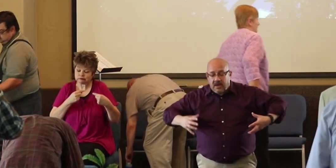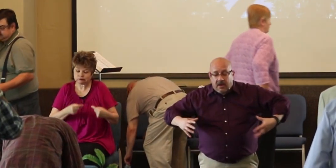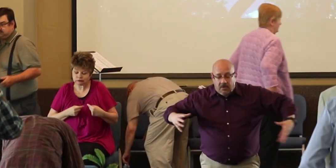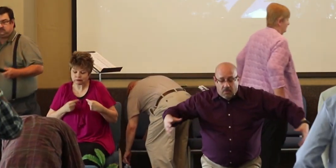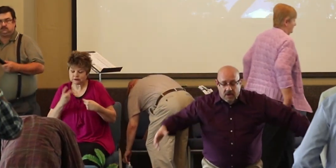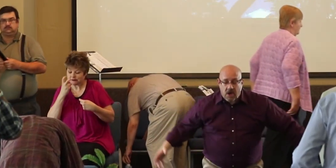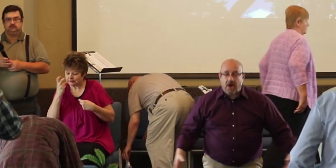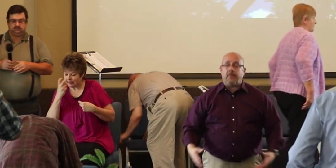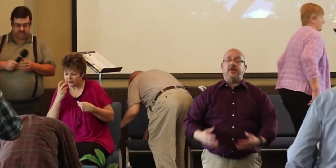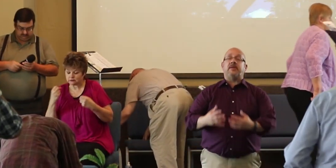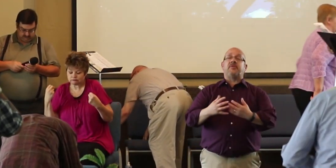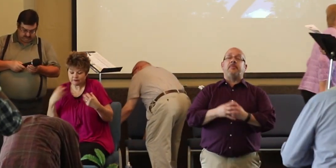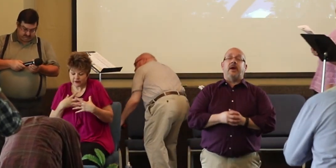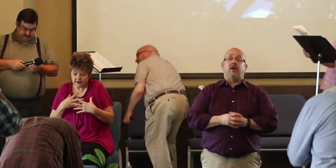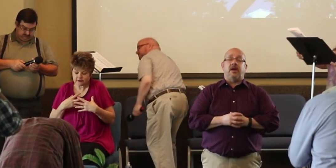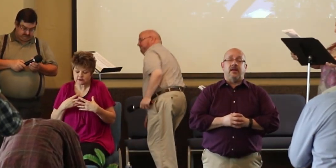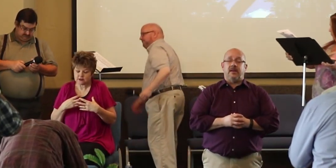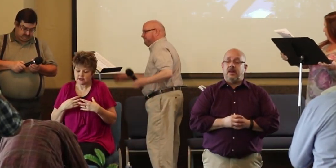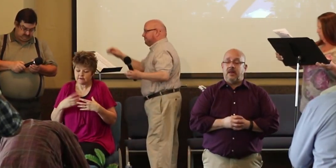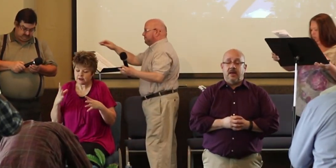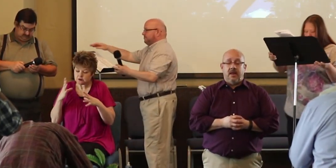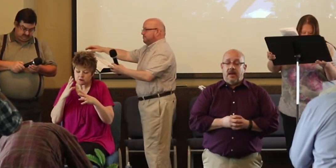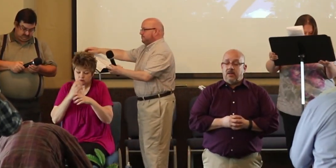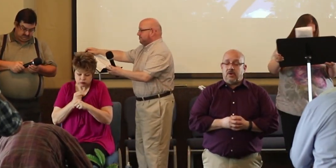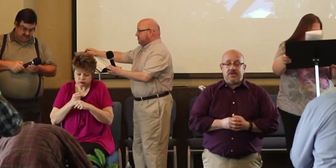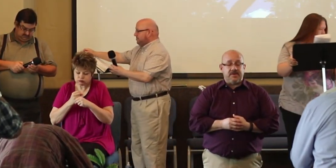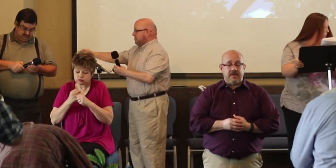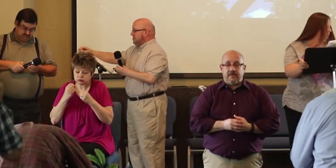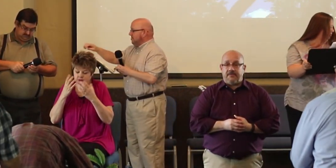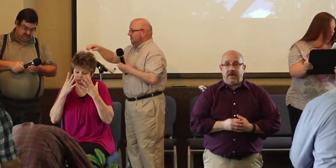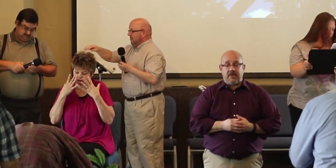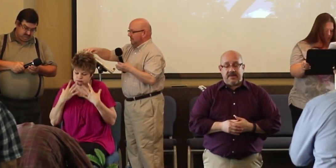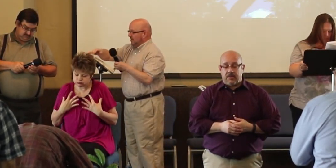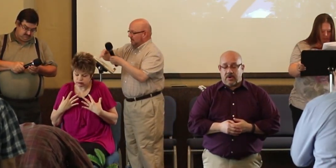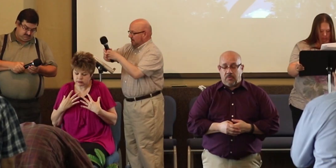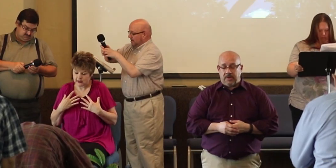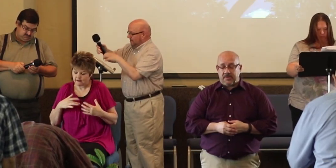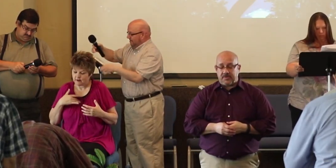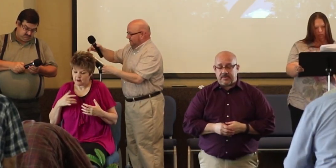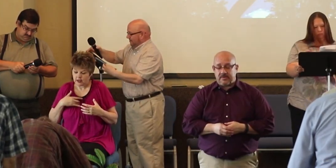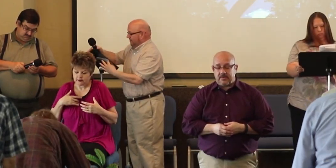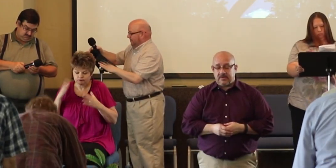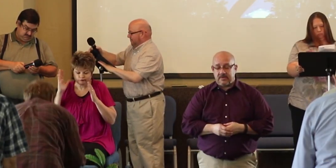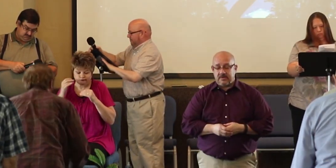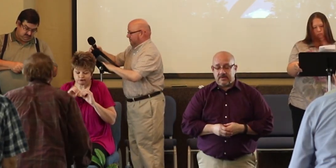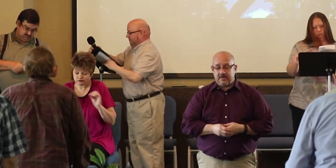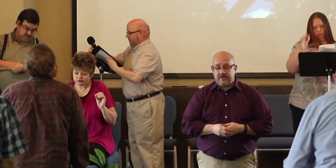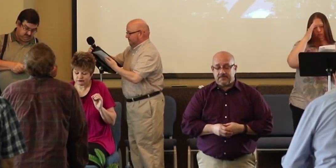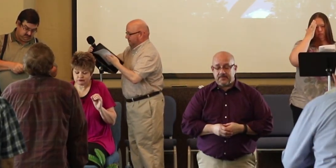even were caught up in despair and Lord, just felt like they were hopeless.